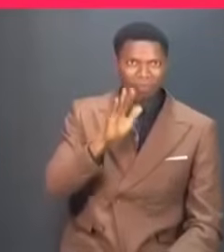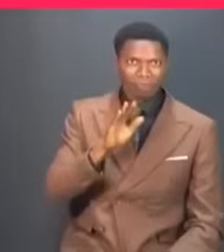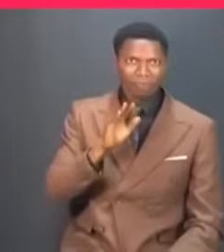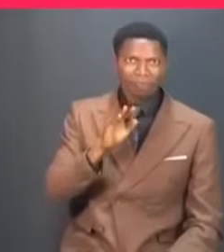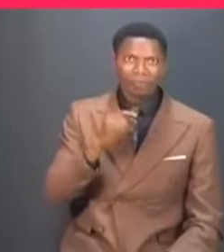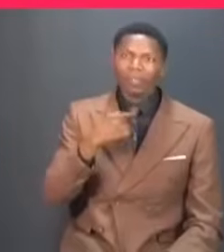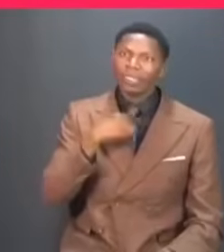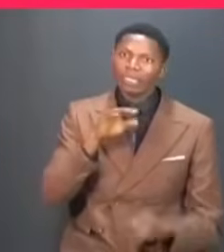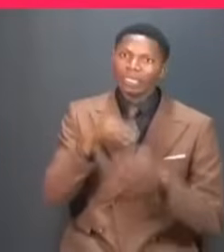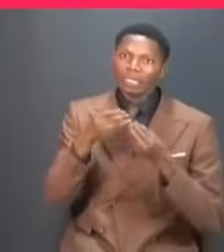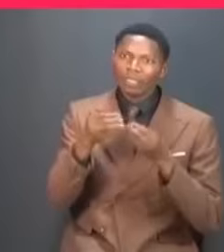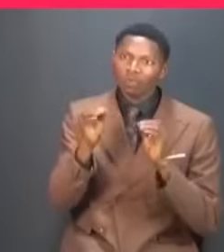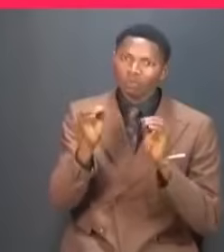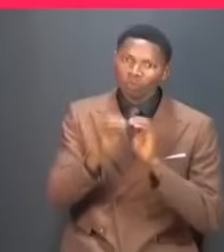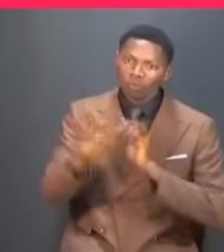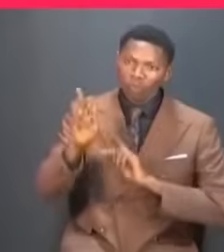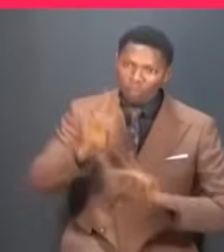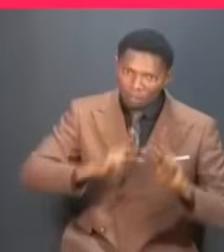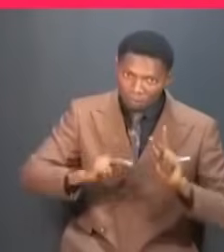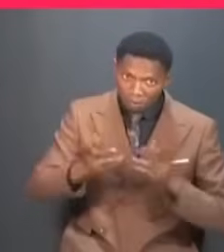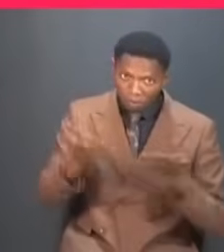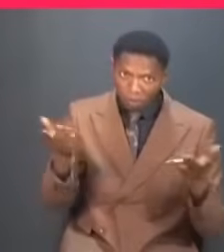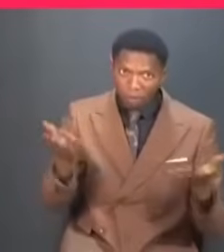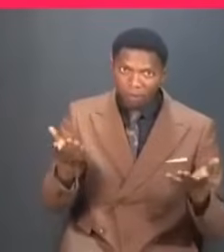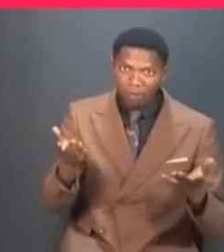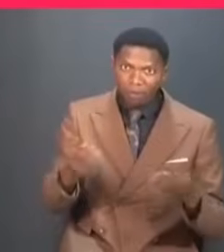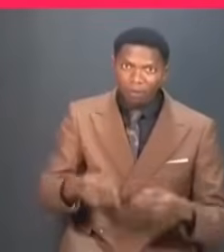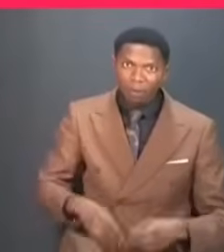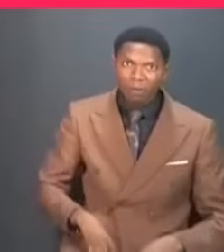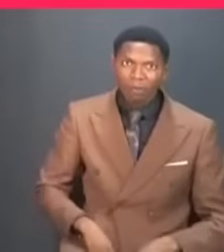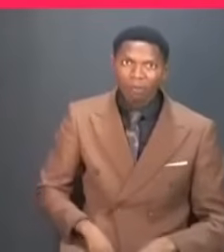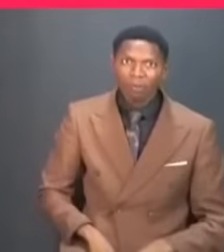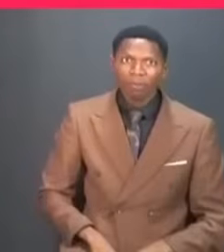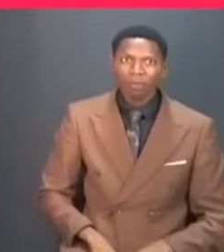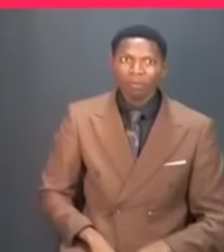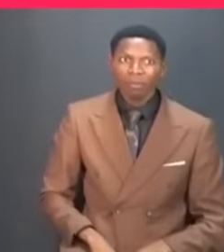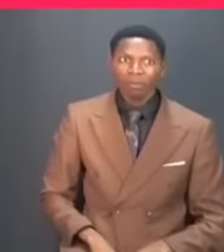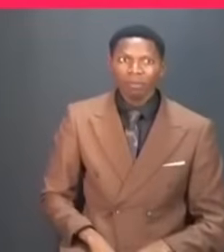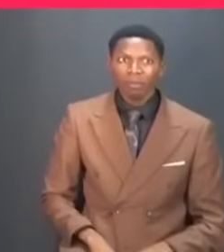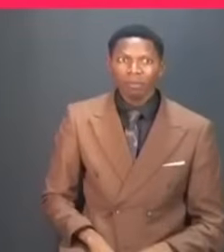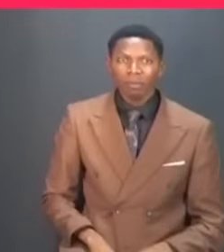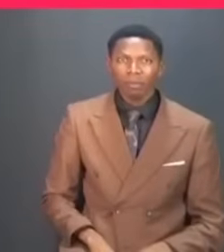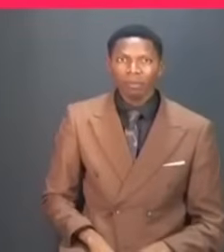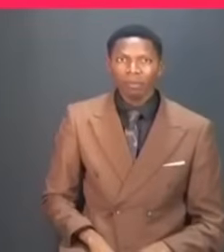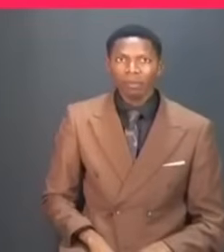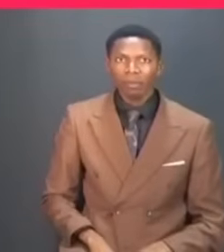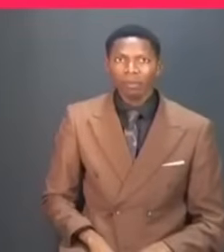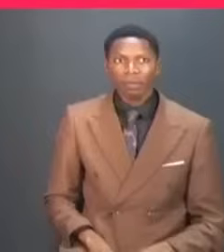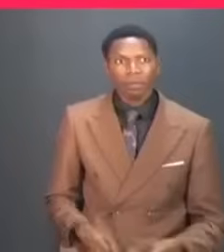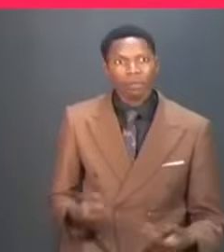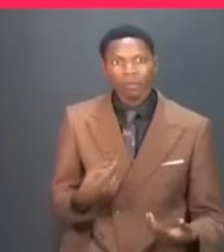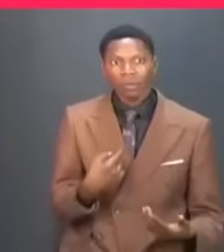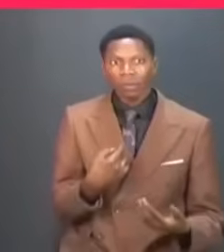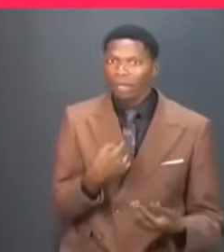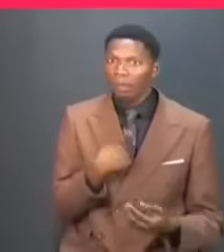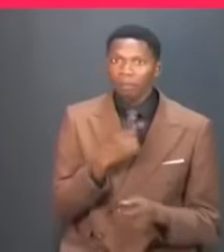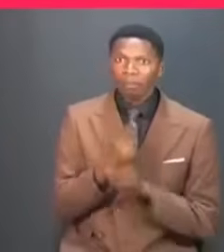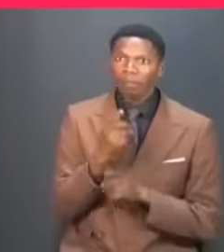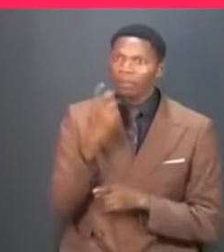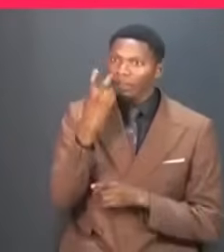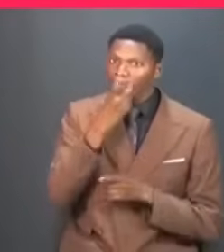more people. I haven't reached excellency yet. I'm just speaker.